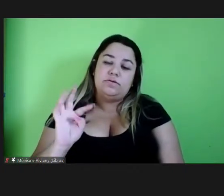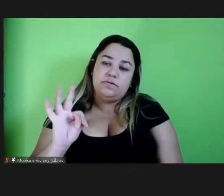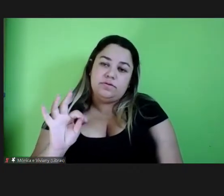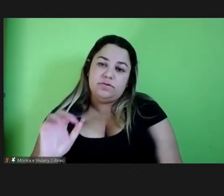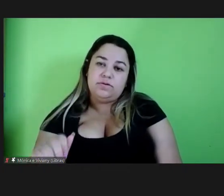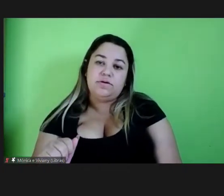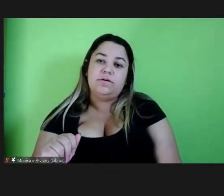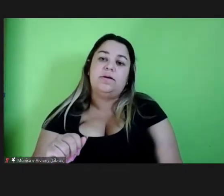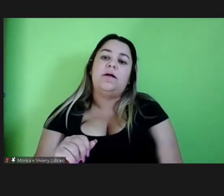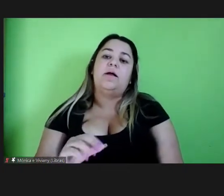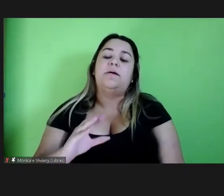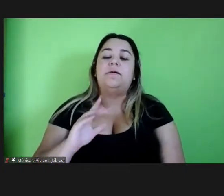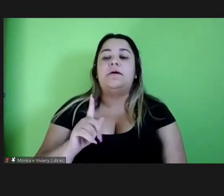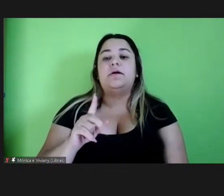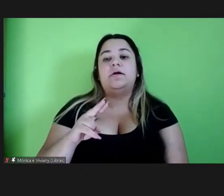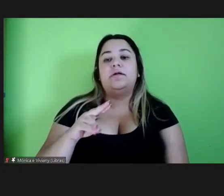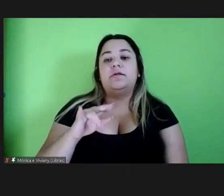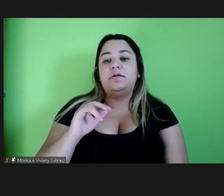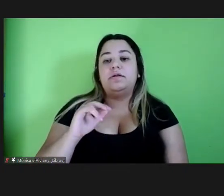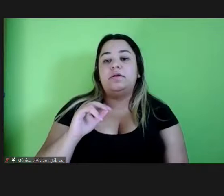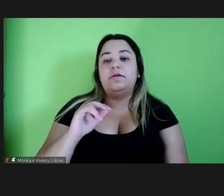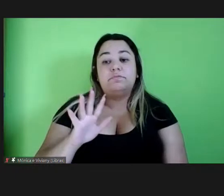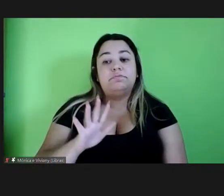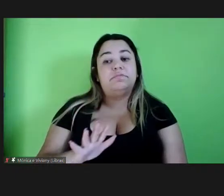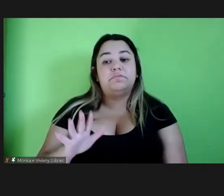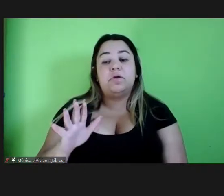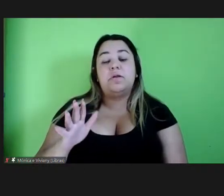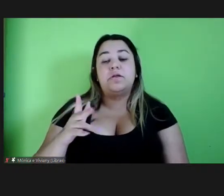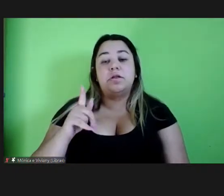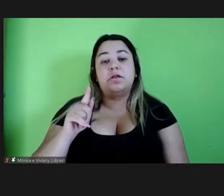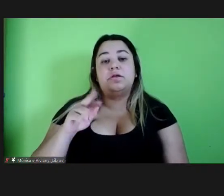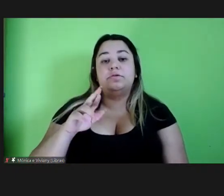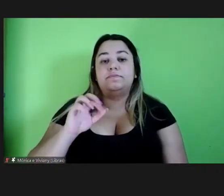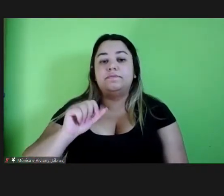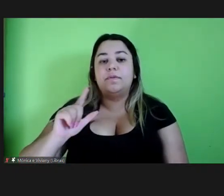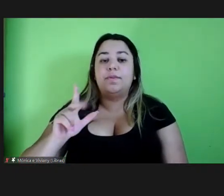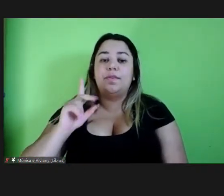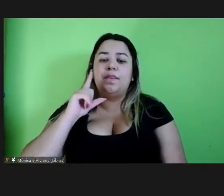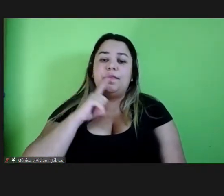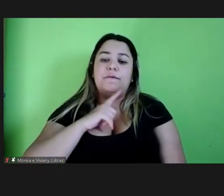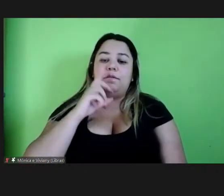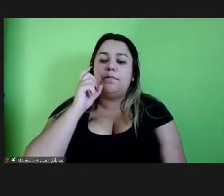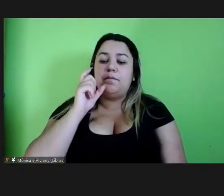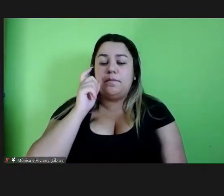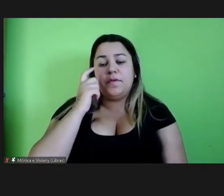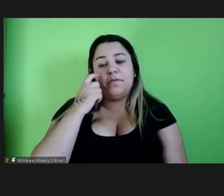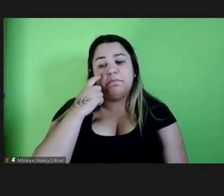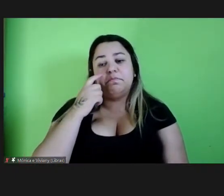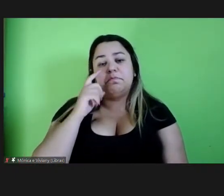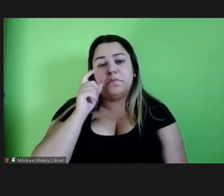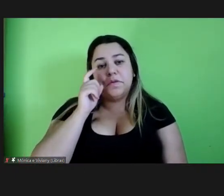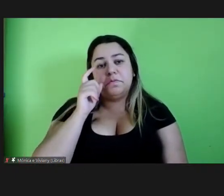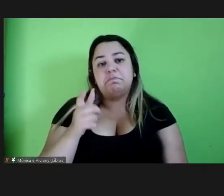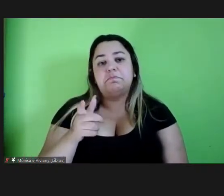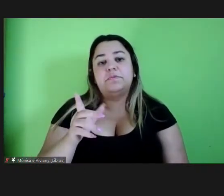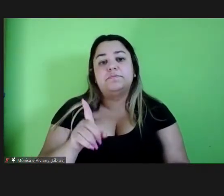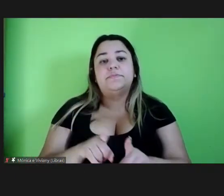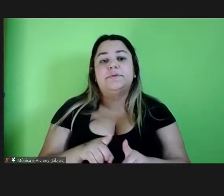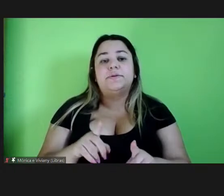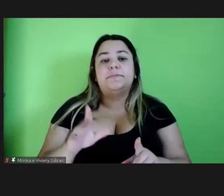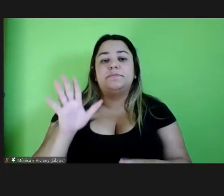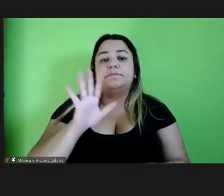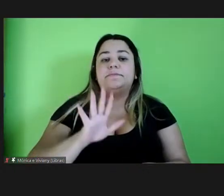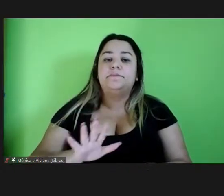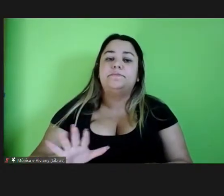observed locally, nationally, as well as globally, is the increasing number of diabetic